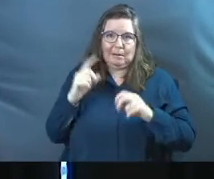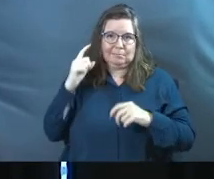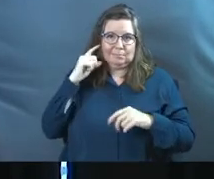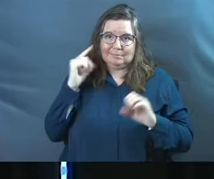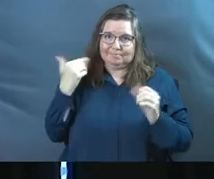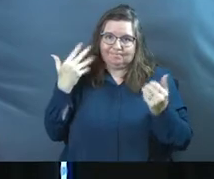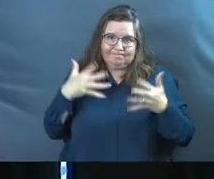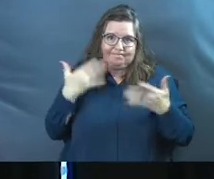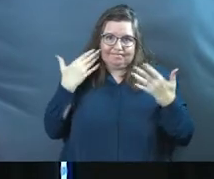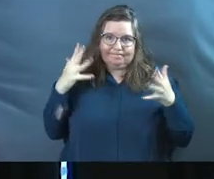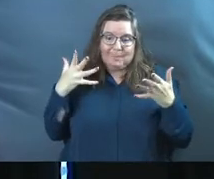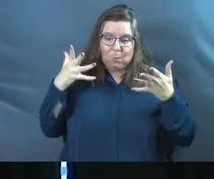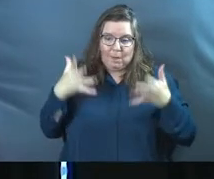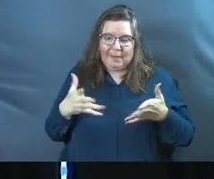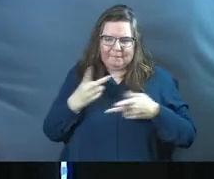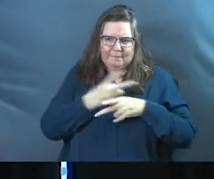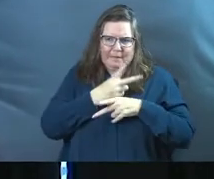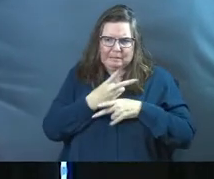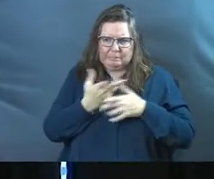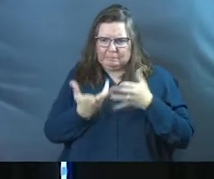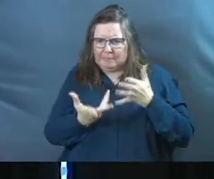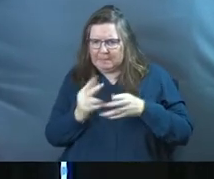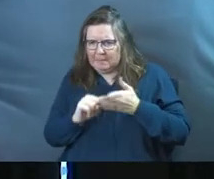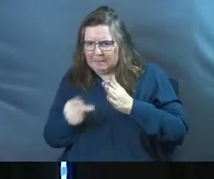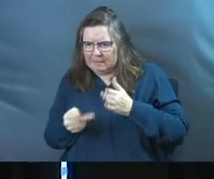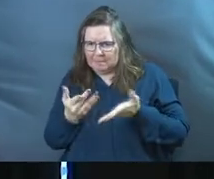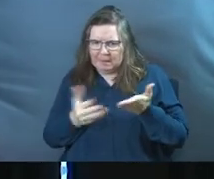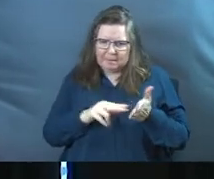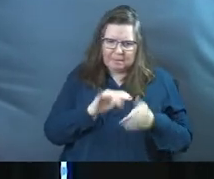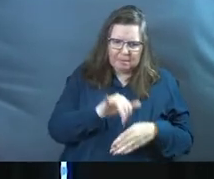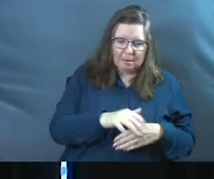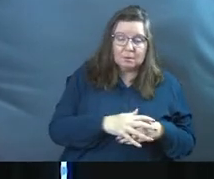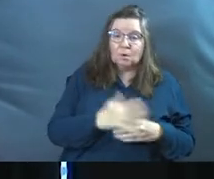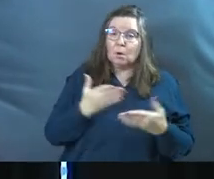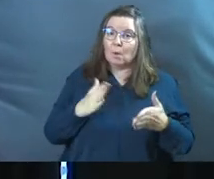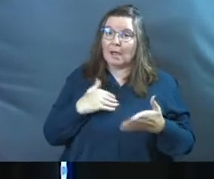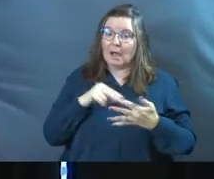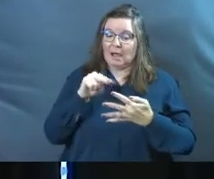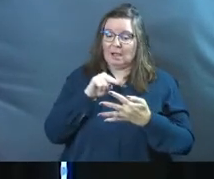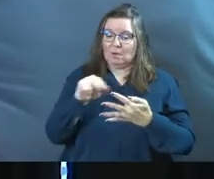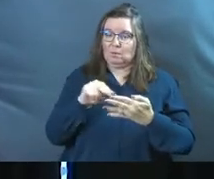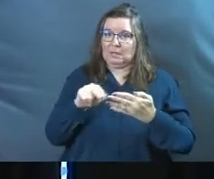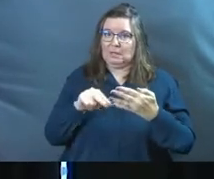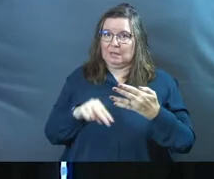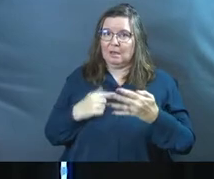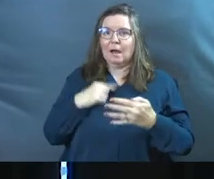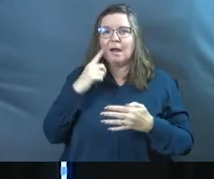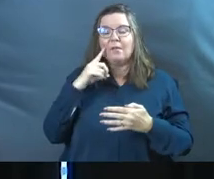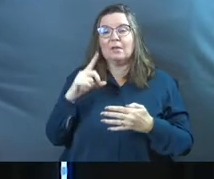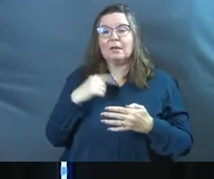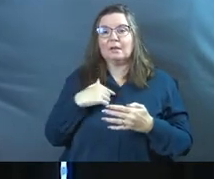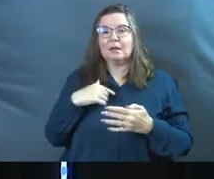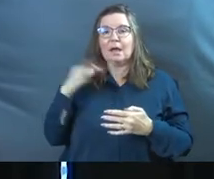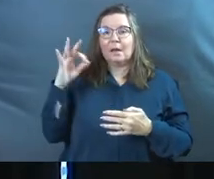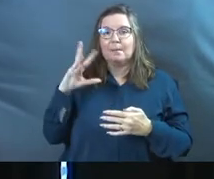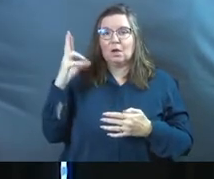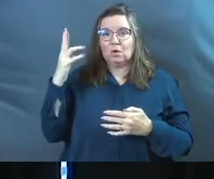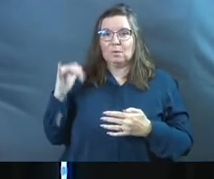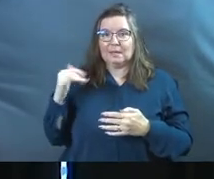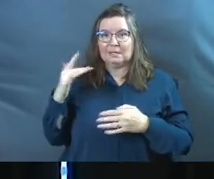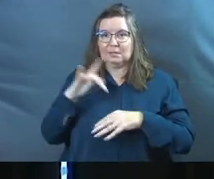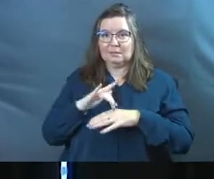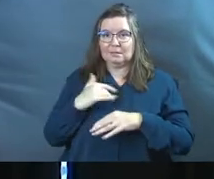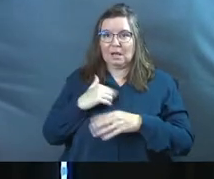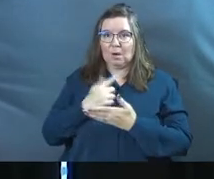left to read between the lines. So the way I read between the lines is I think, and Pastor Ricky covered this on week